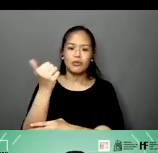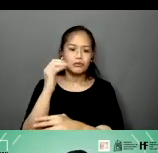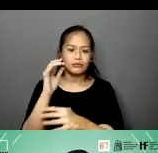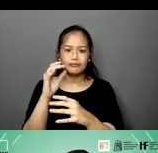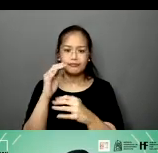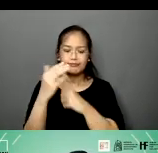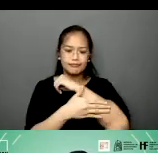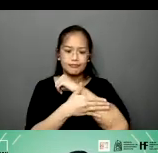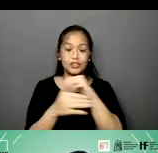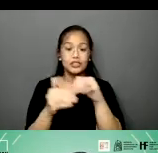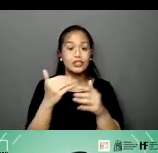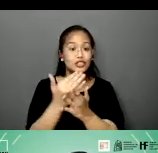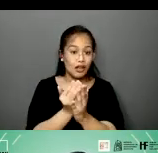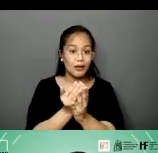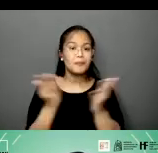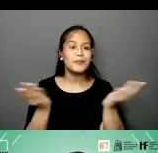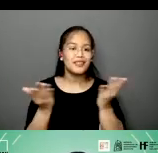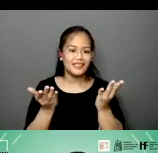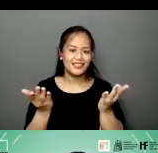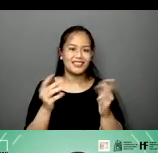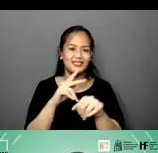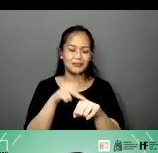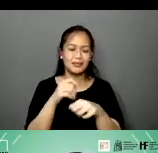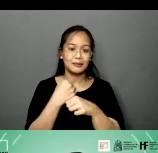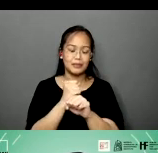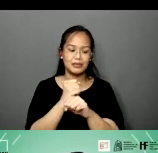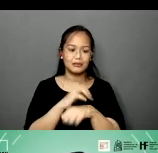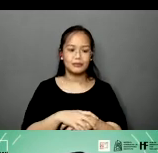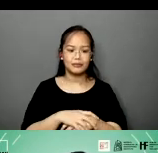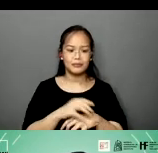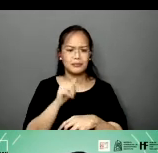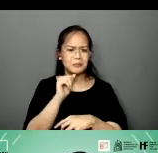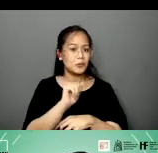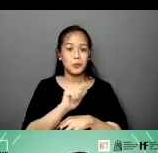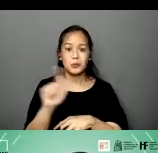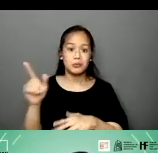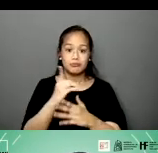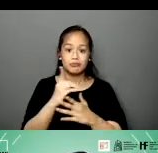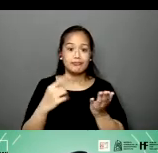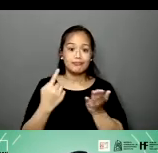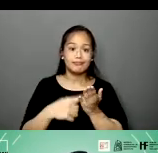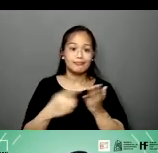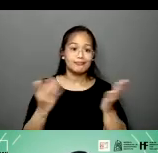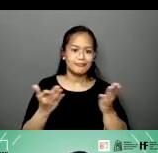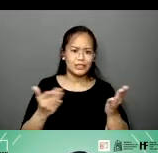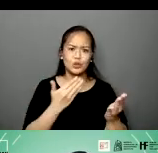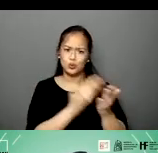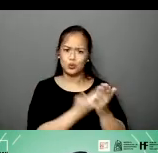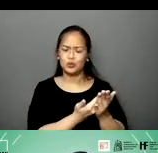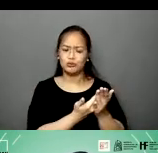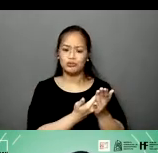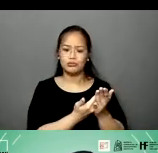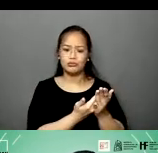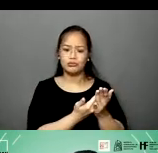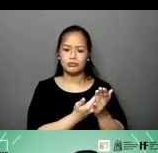locally made. And the interesting part is not all of the designs that we're going to discuss here are good.